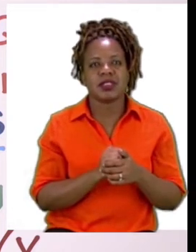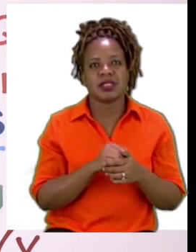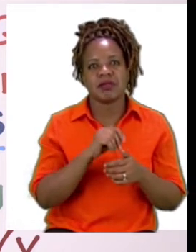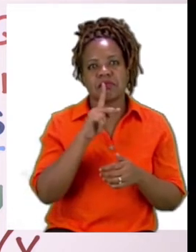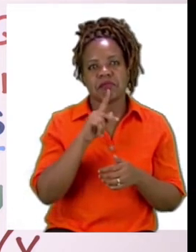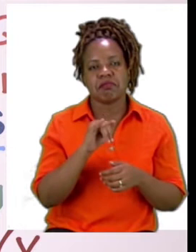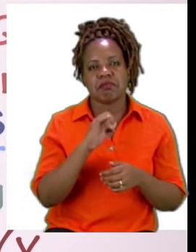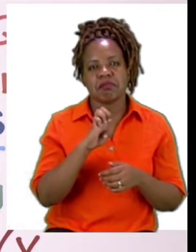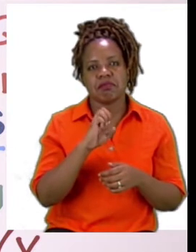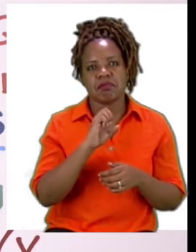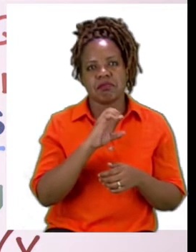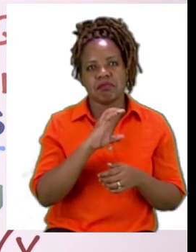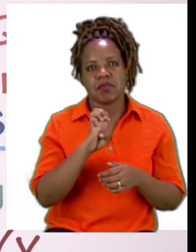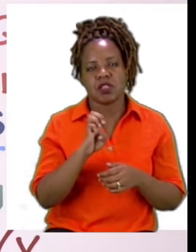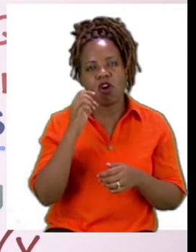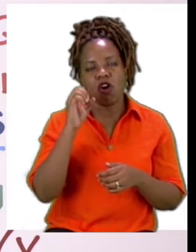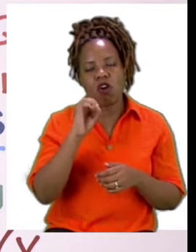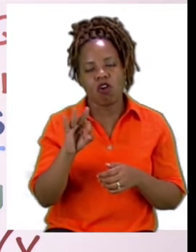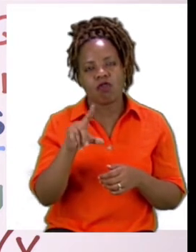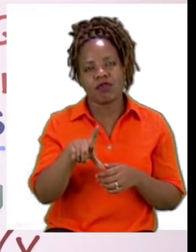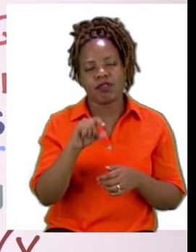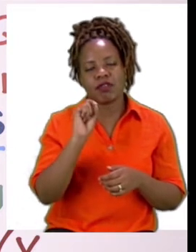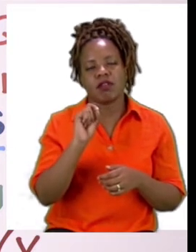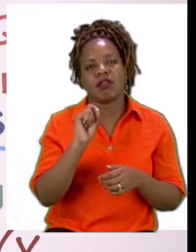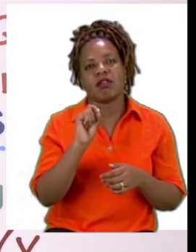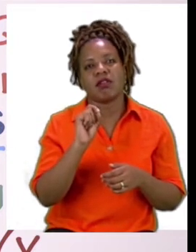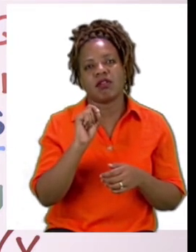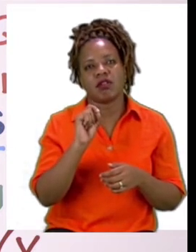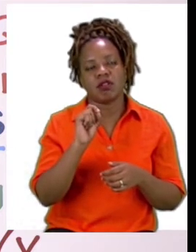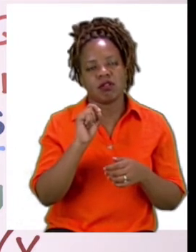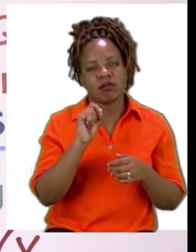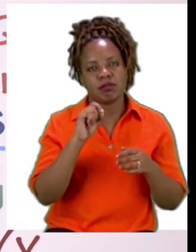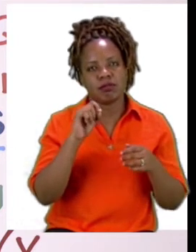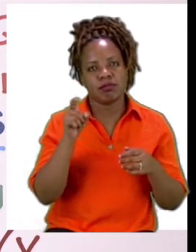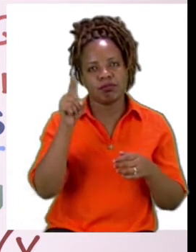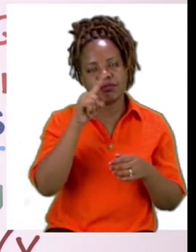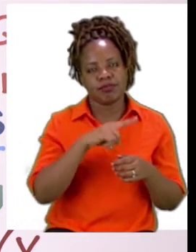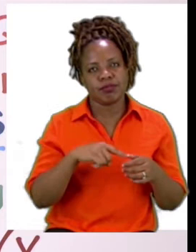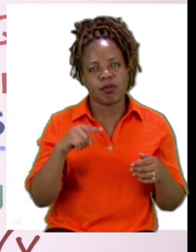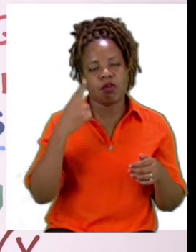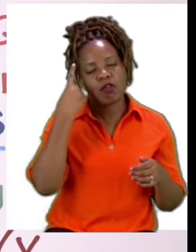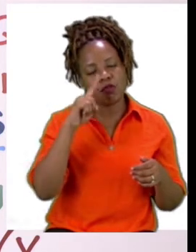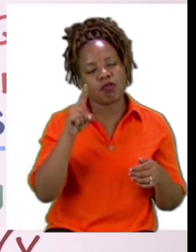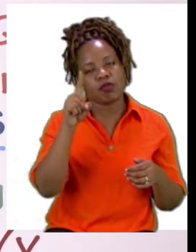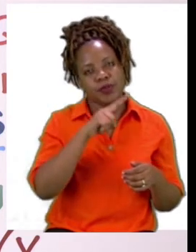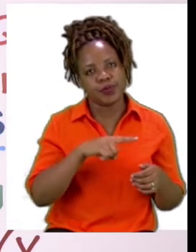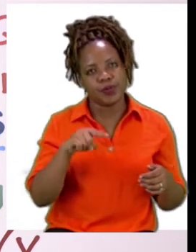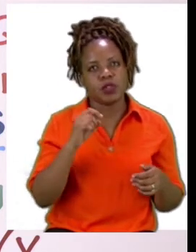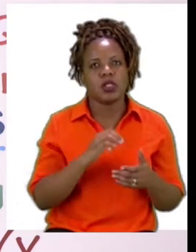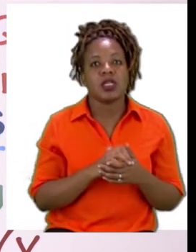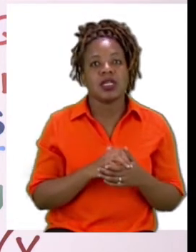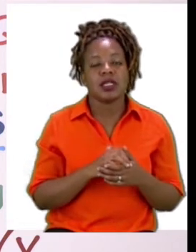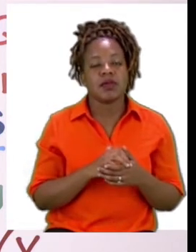piece of the circle. So this 2 is showing that we have 1, 2 pieces that